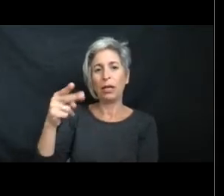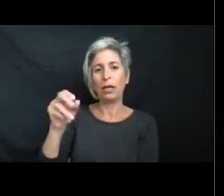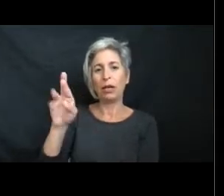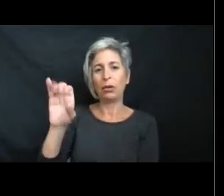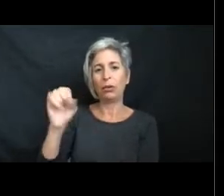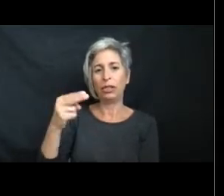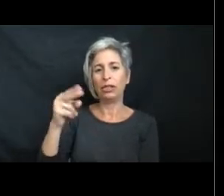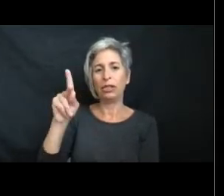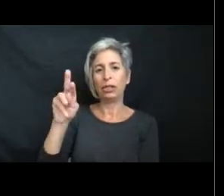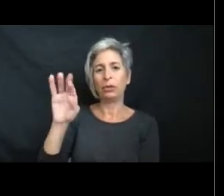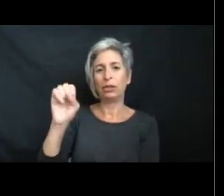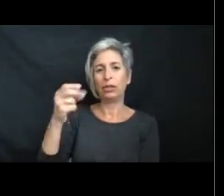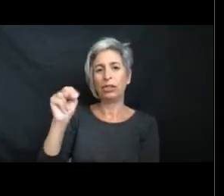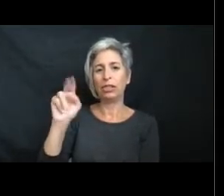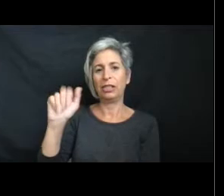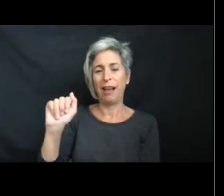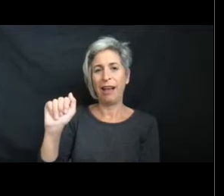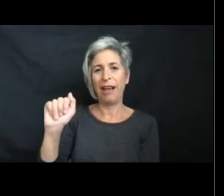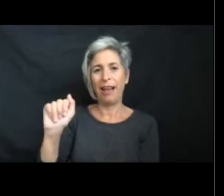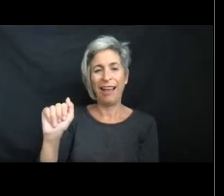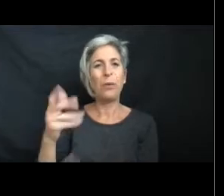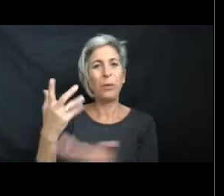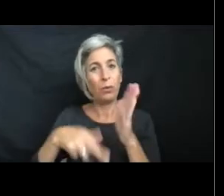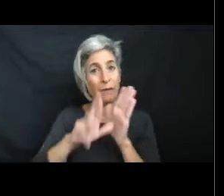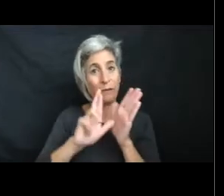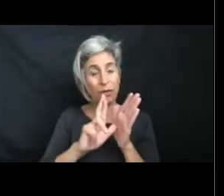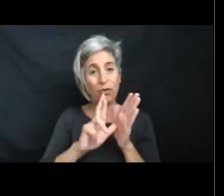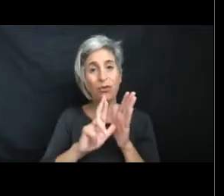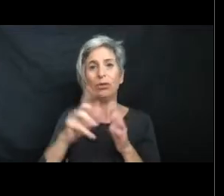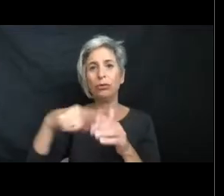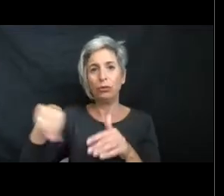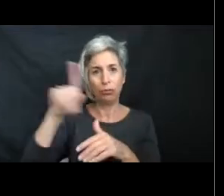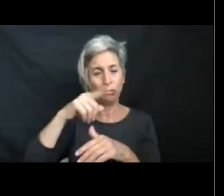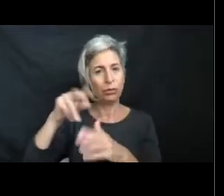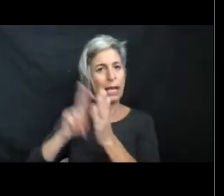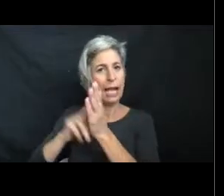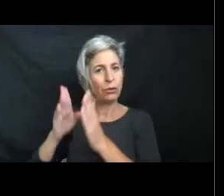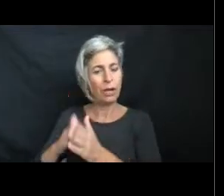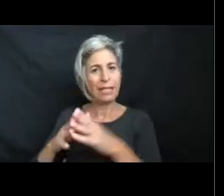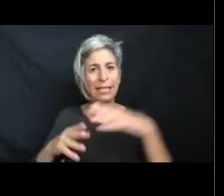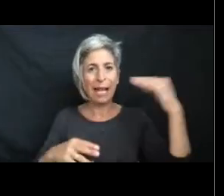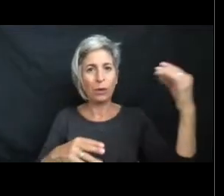how to use the SagesGov platform as contractors and external users.